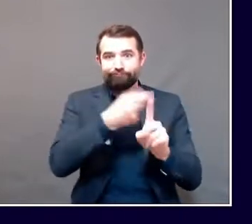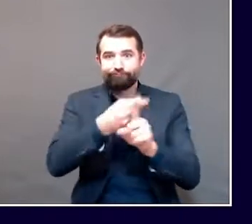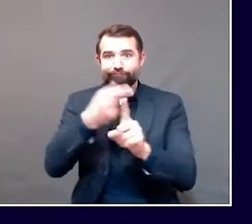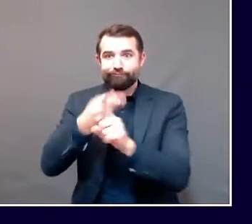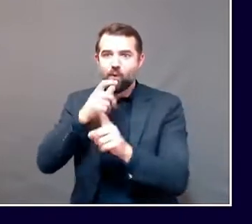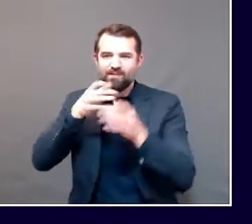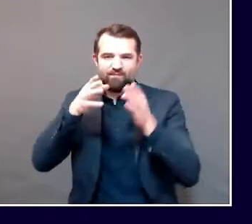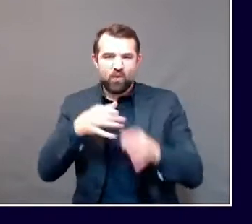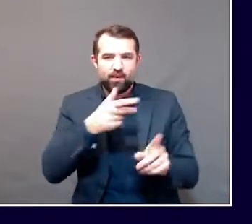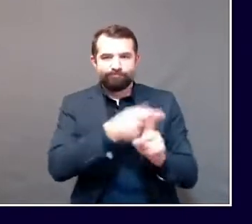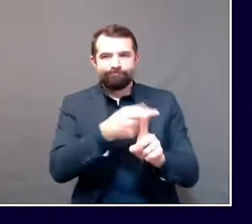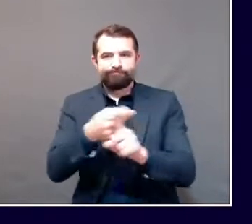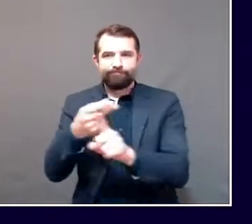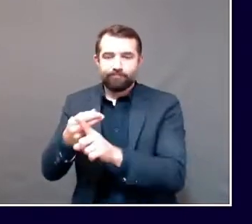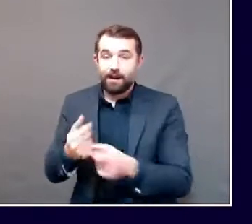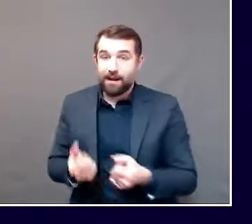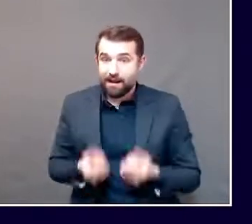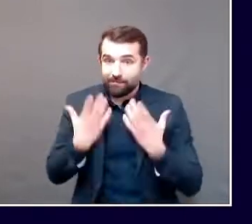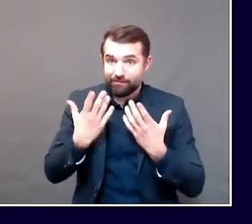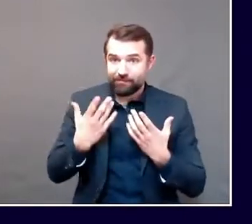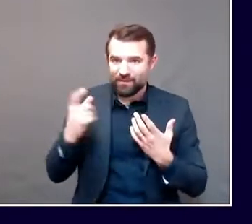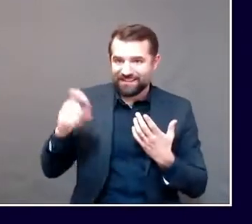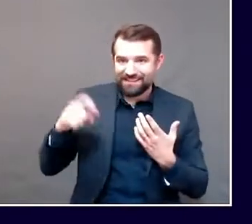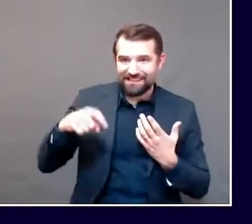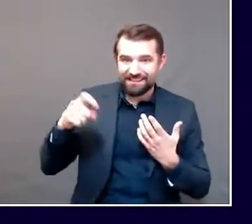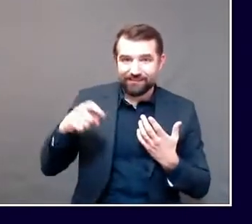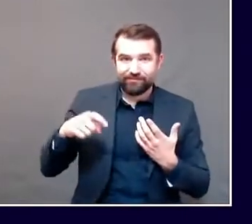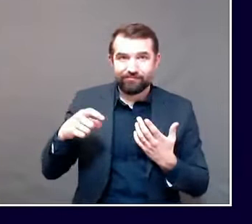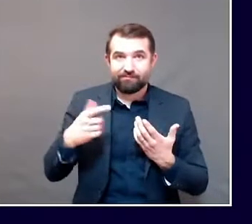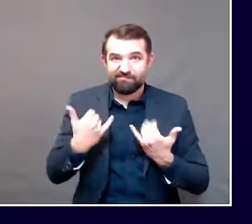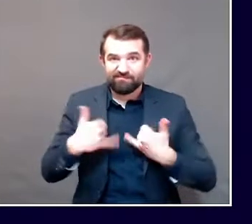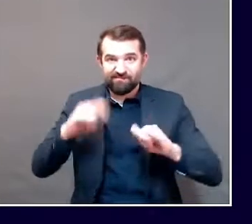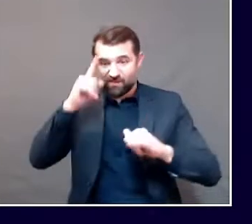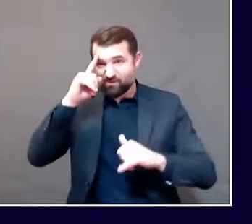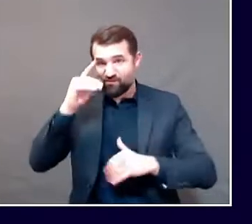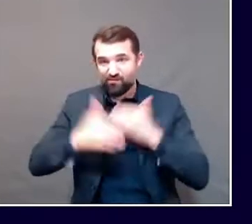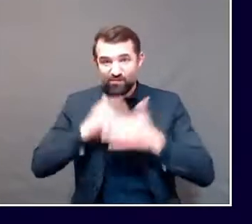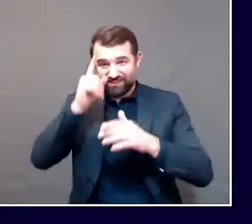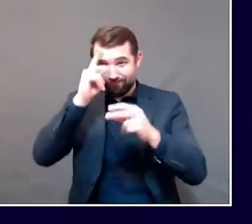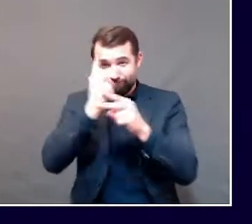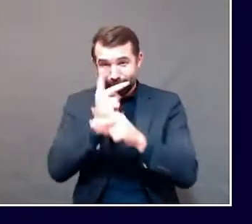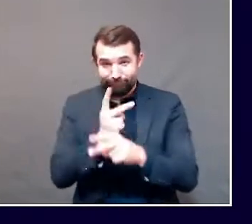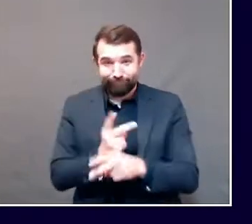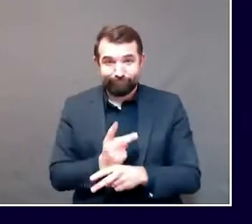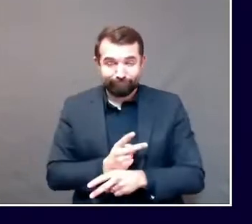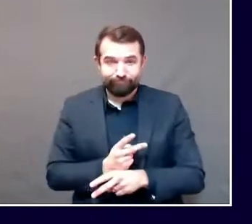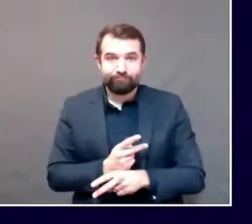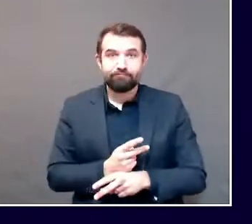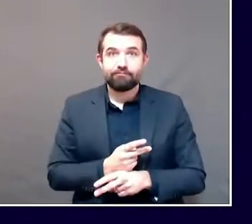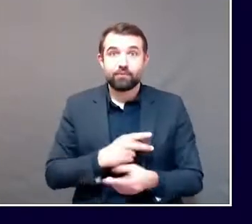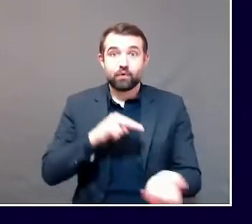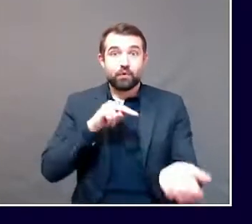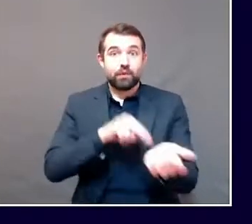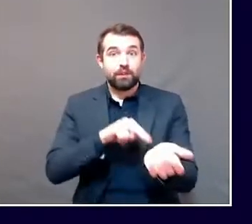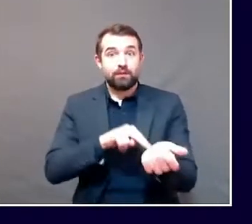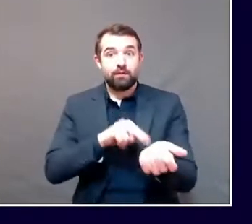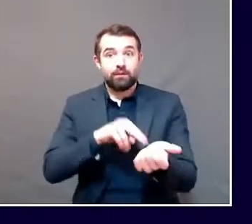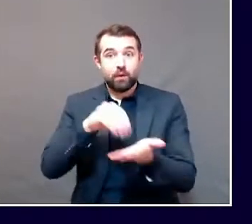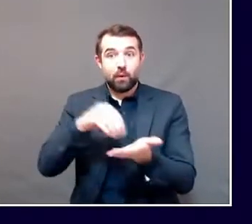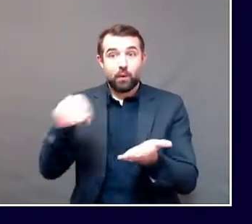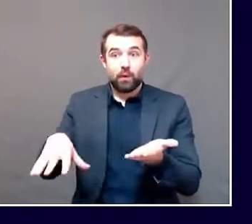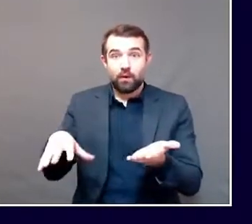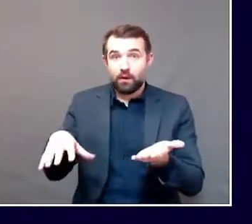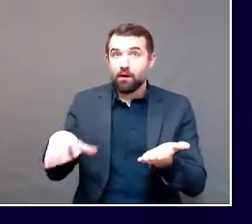nursing students, already had conversations for months now. Our team of public health nurses here at Maine CDC has